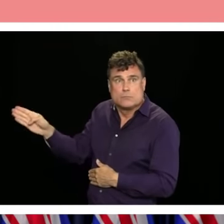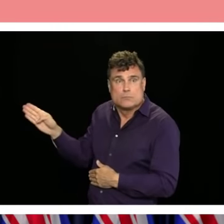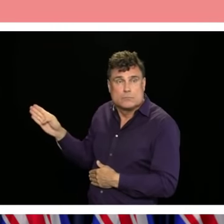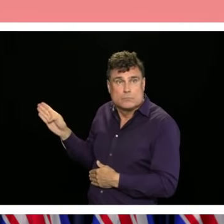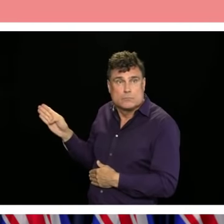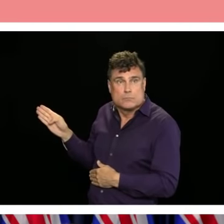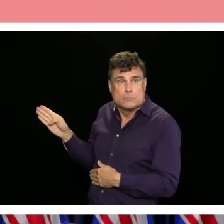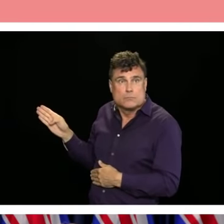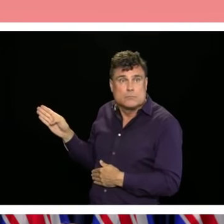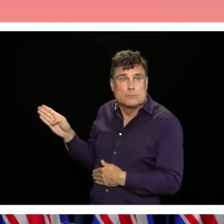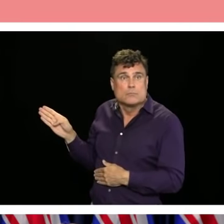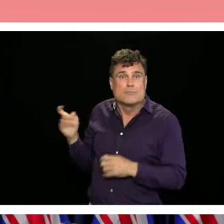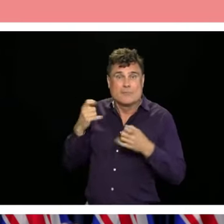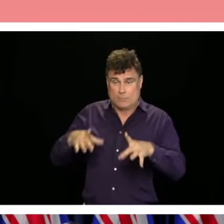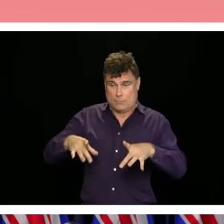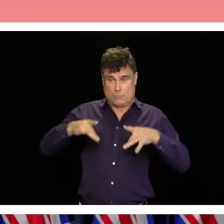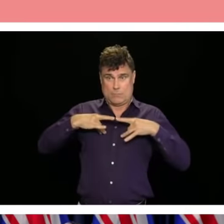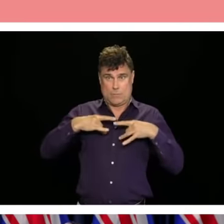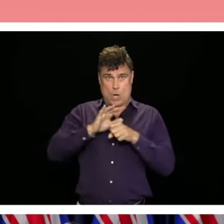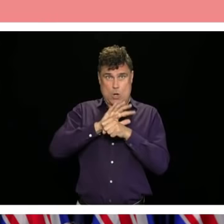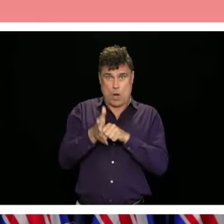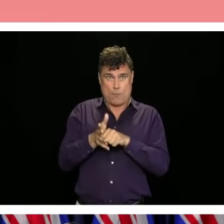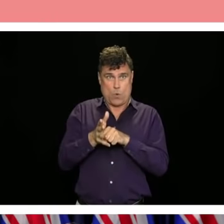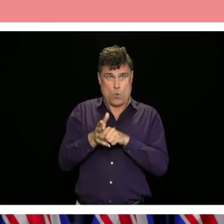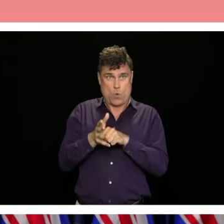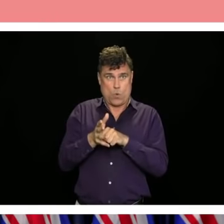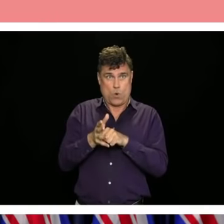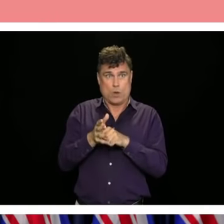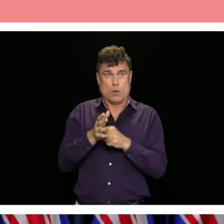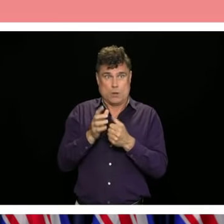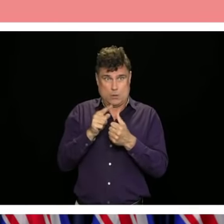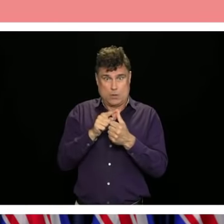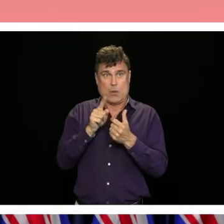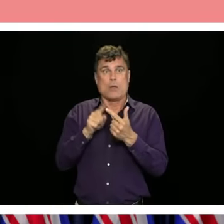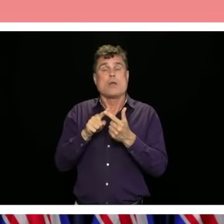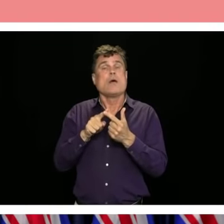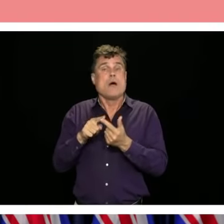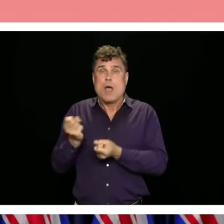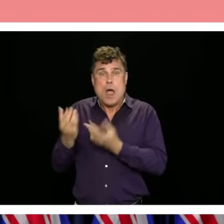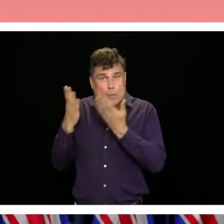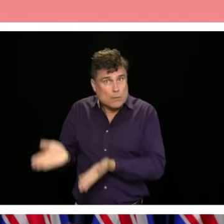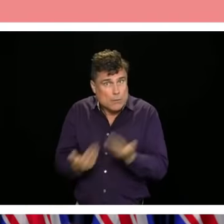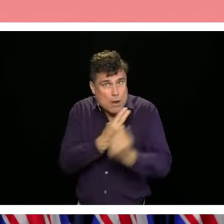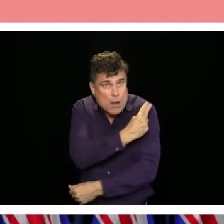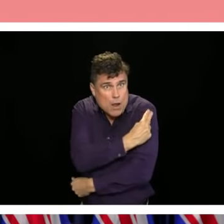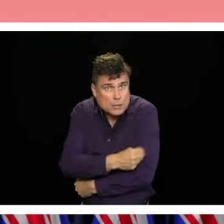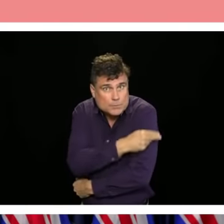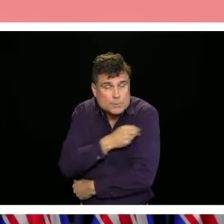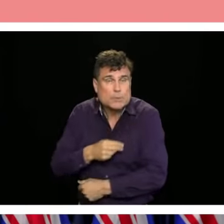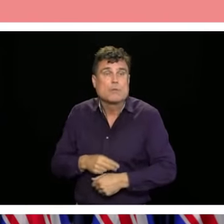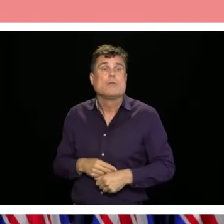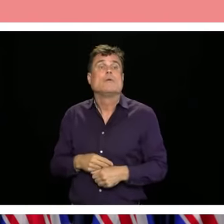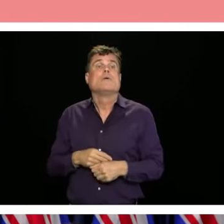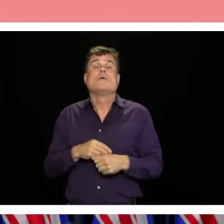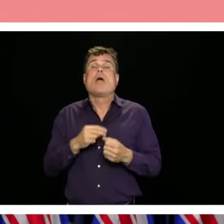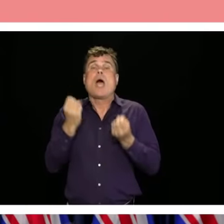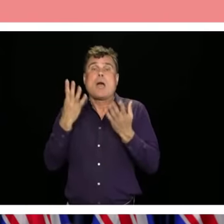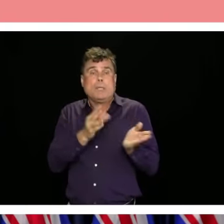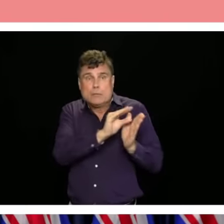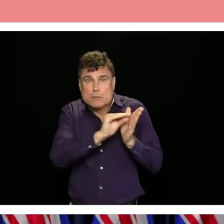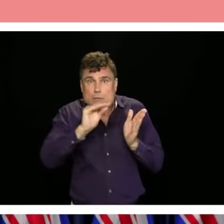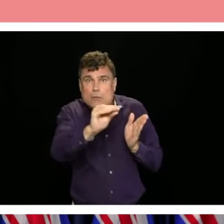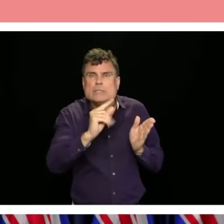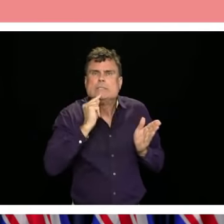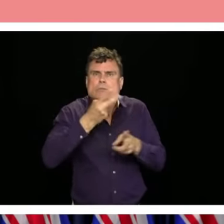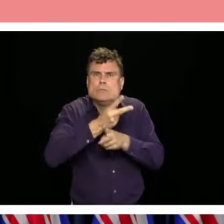can see that about 10% of our population in BC are children under the age of 10, and only 1% of our cases are in